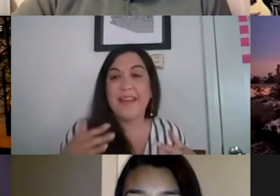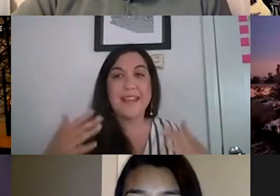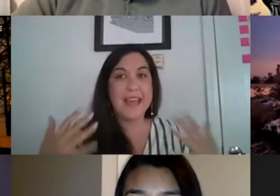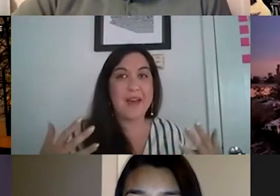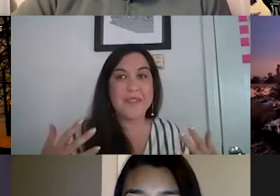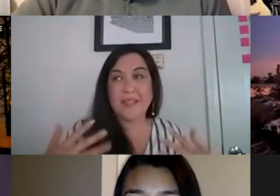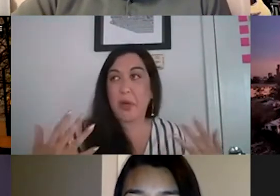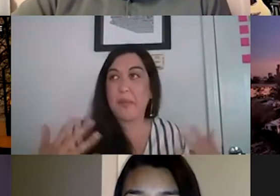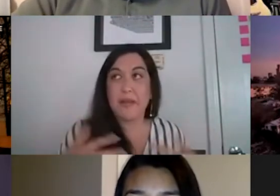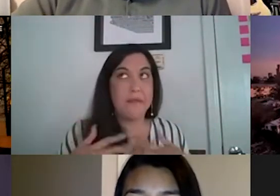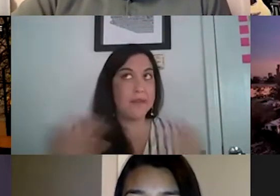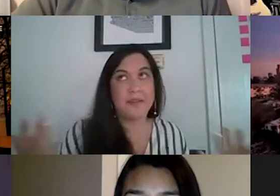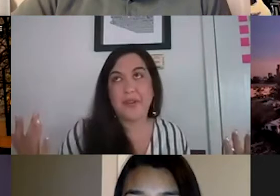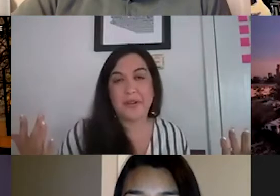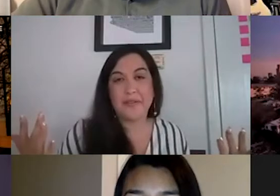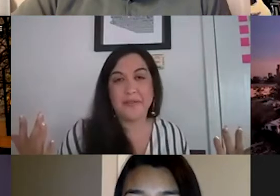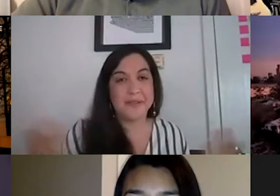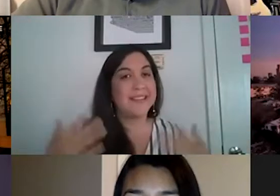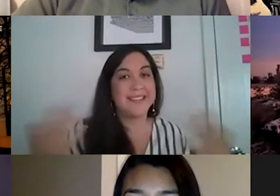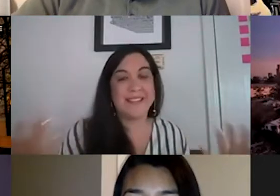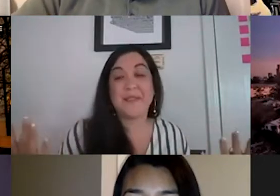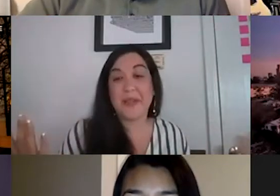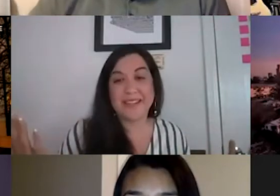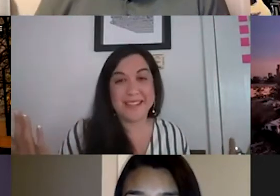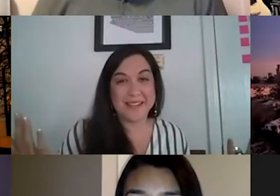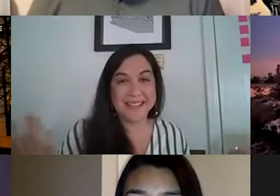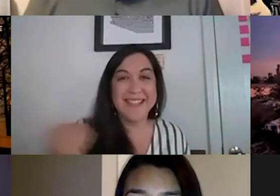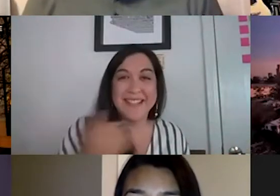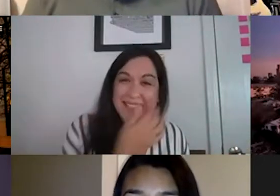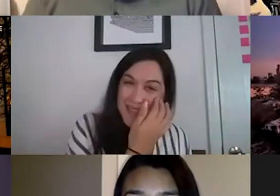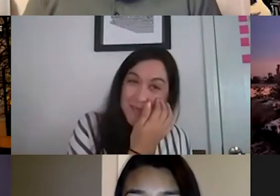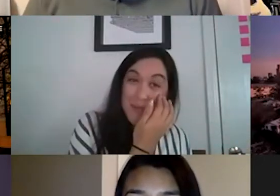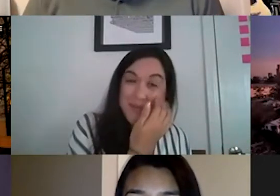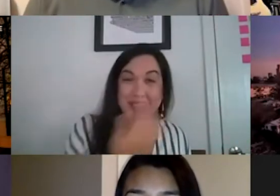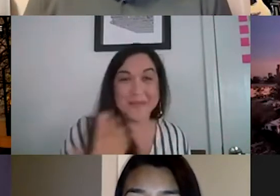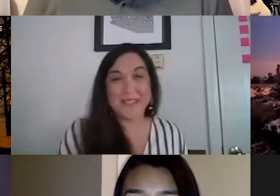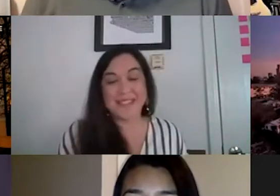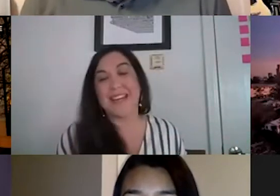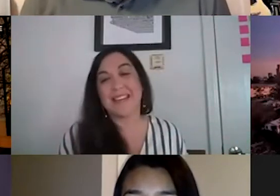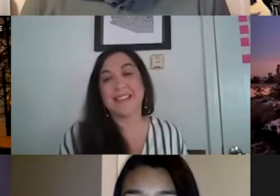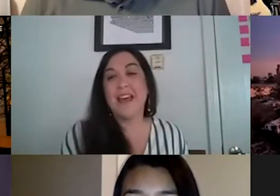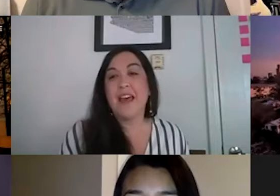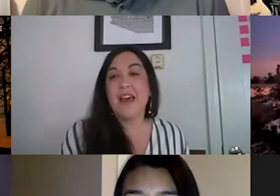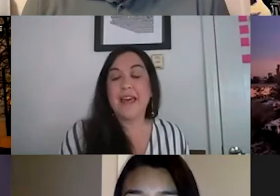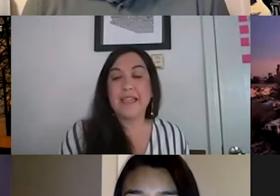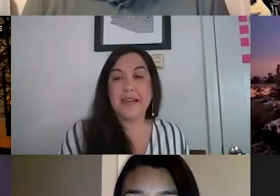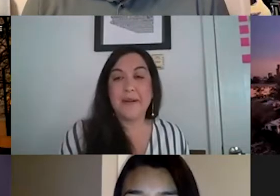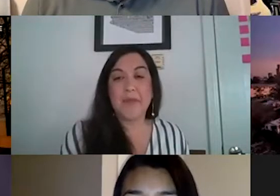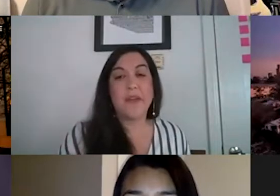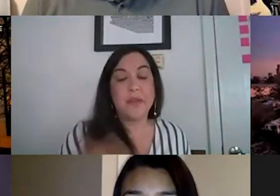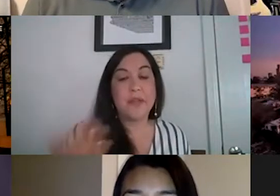that, they have this department I've never even heard of, right? The Central American Studies, the Department of Central American Studies.